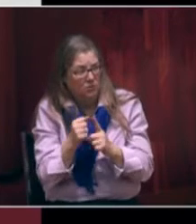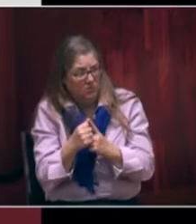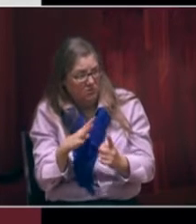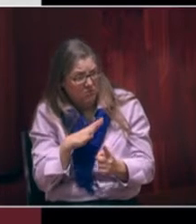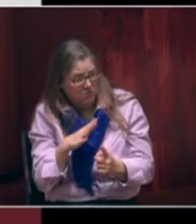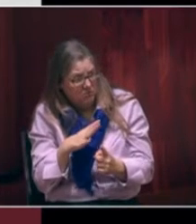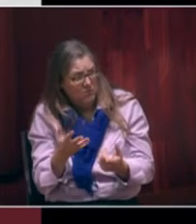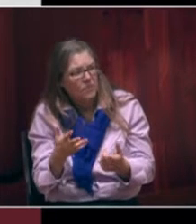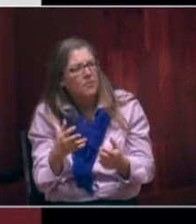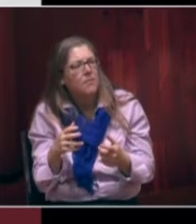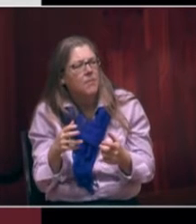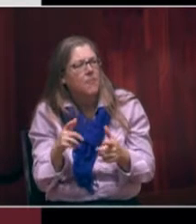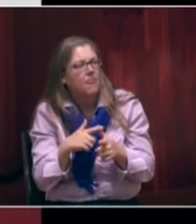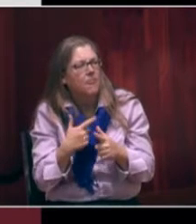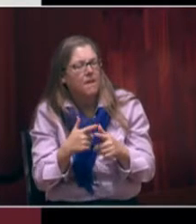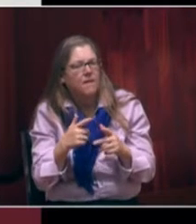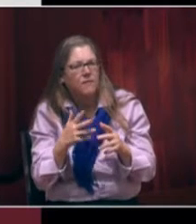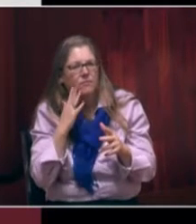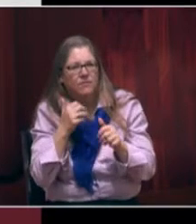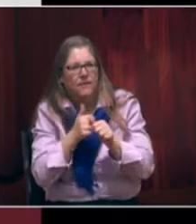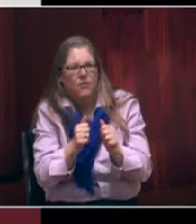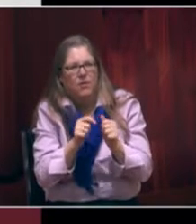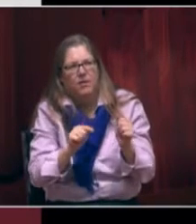these tight record centers.